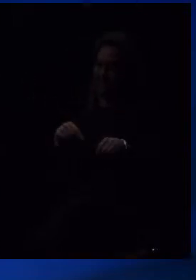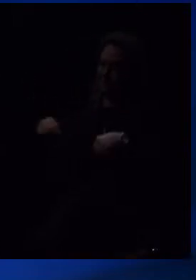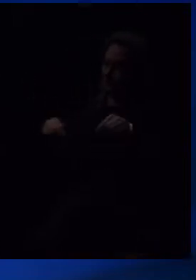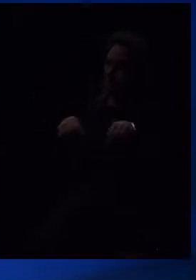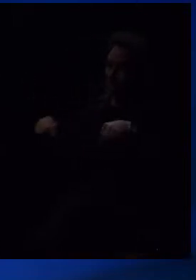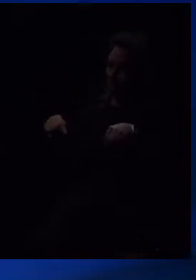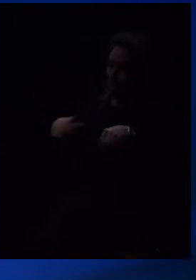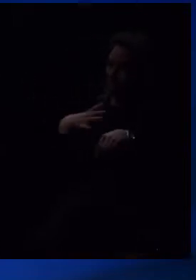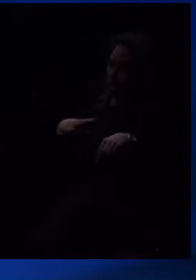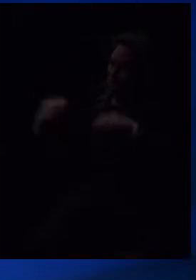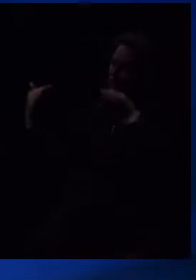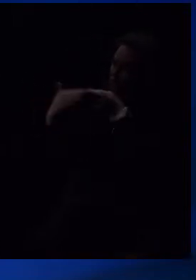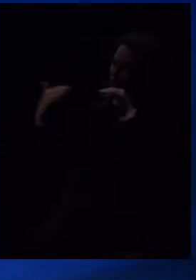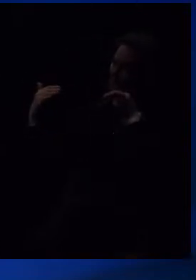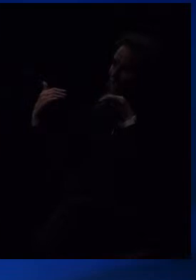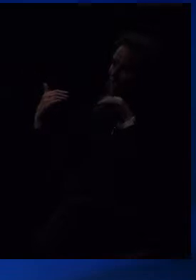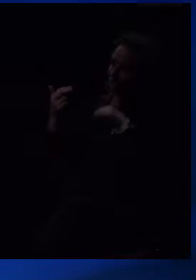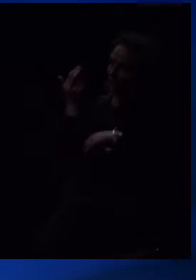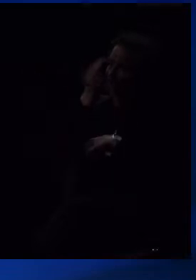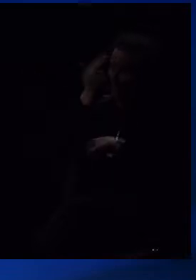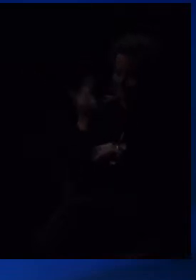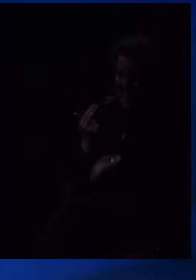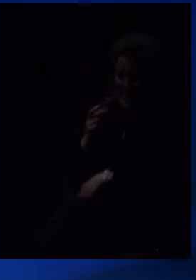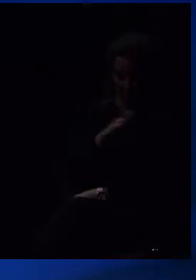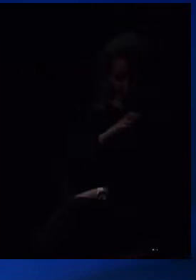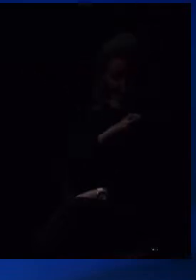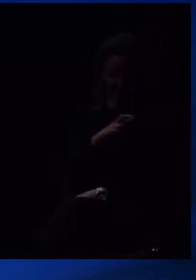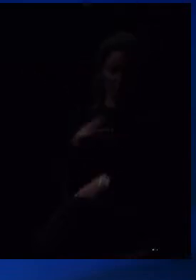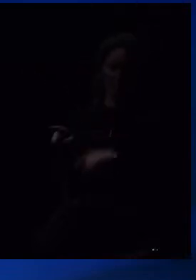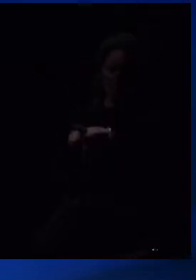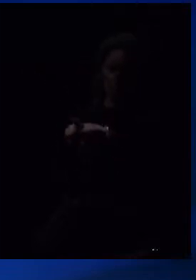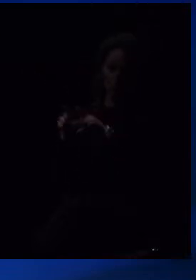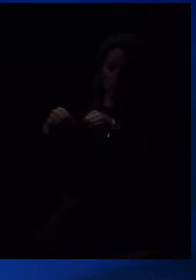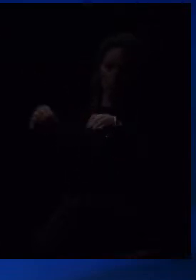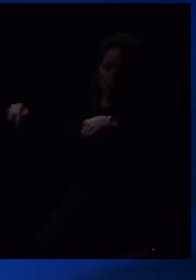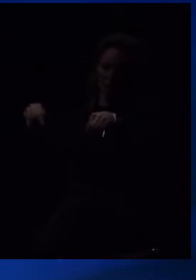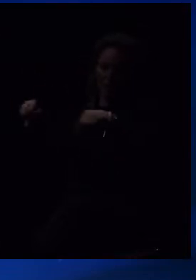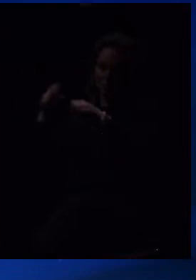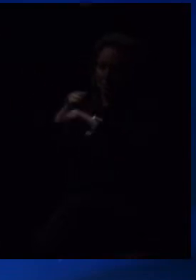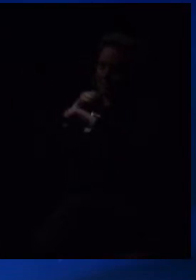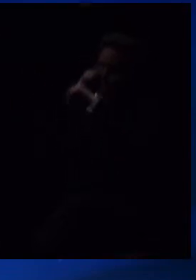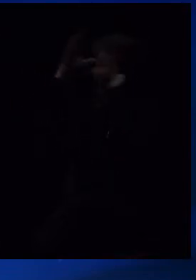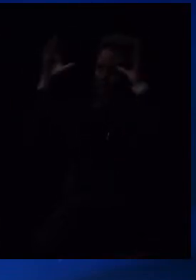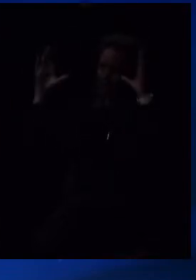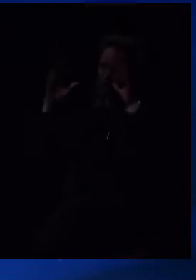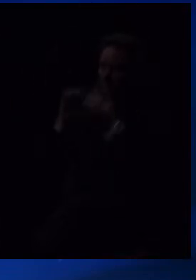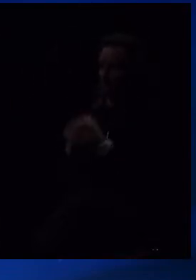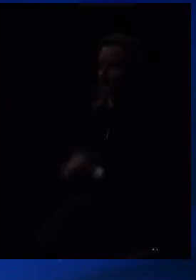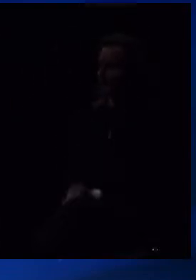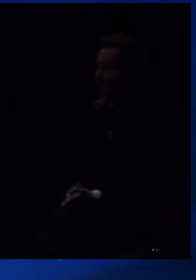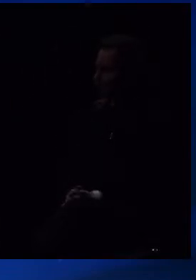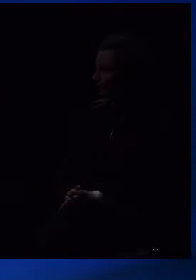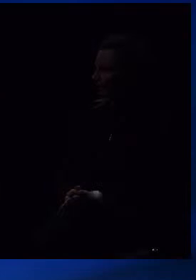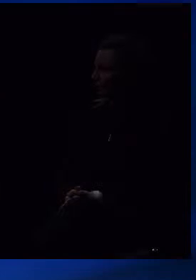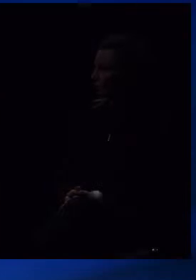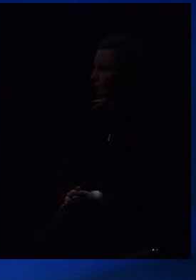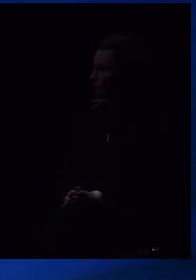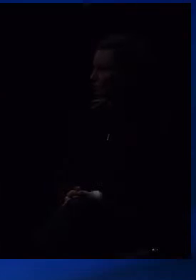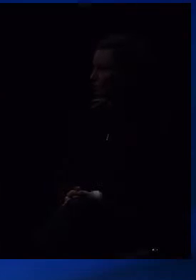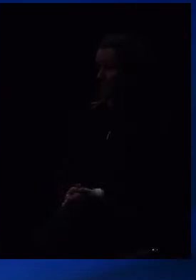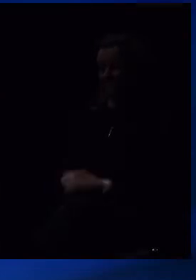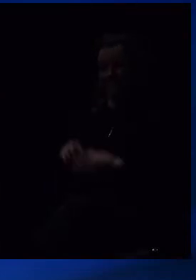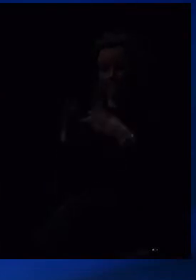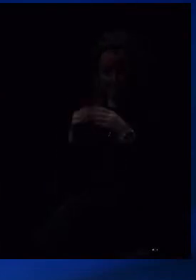that for artistic reasons, firstly. And by just matching a film look, at some